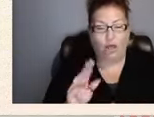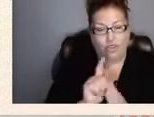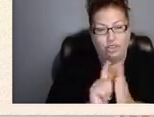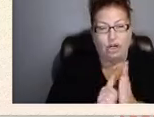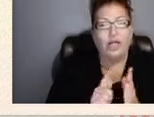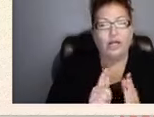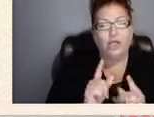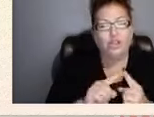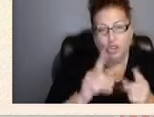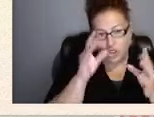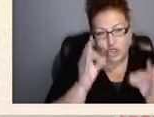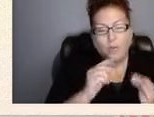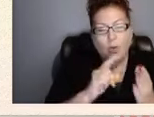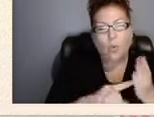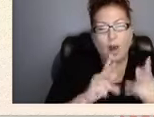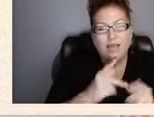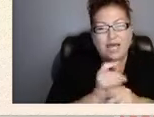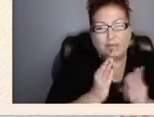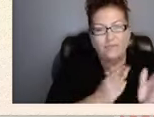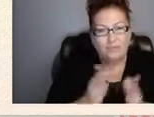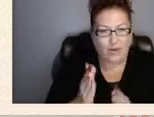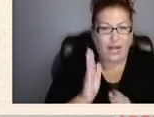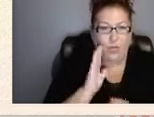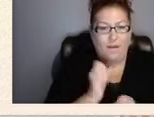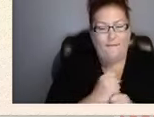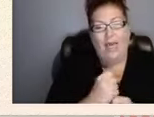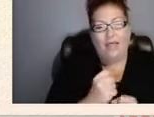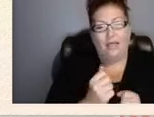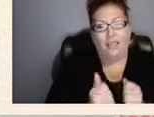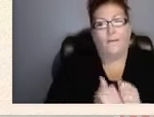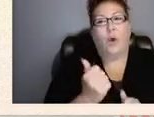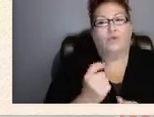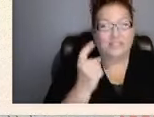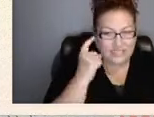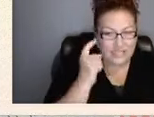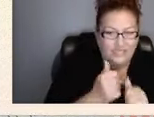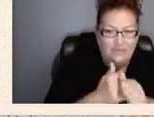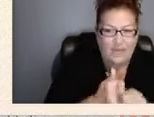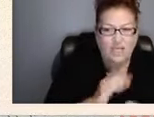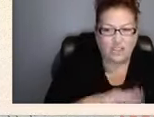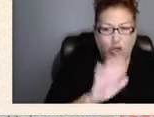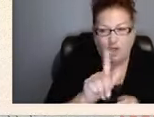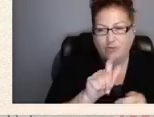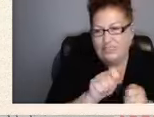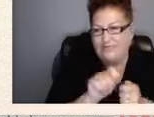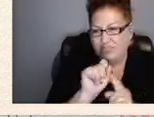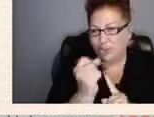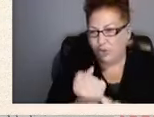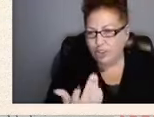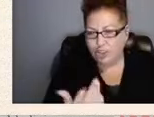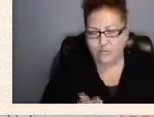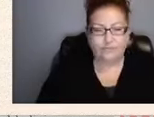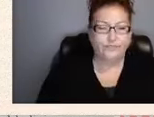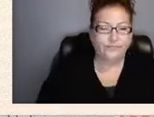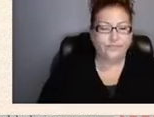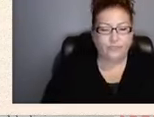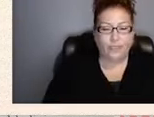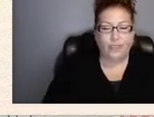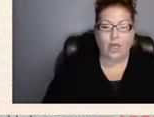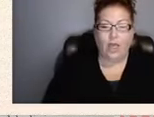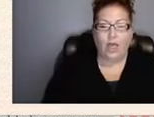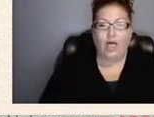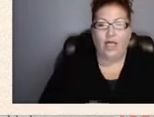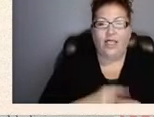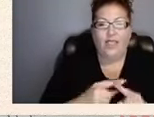of planning is going to make the most sense based on the specific situation. All right, and then there are two